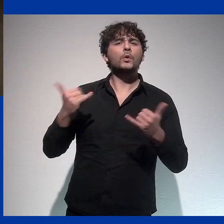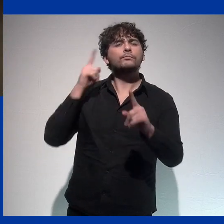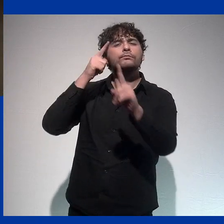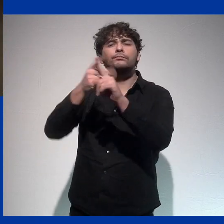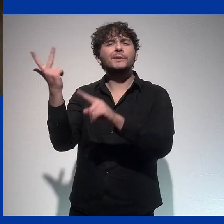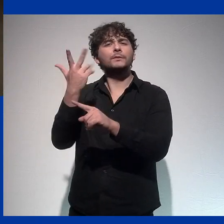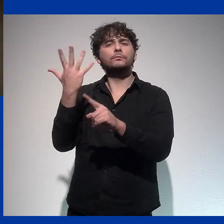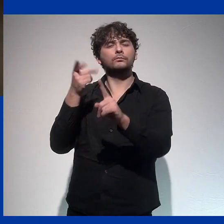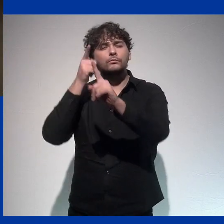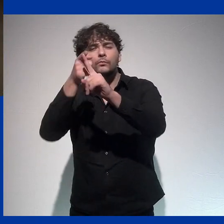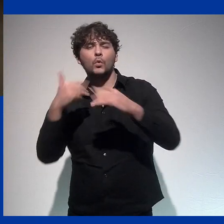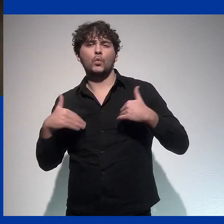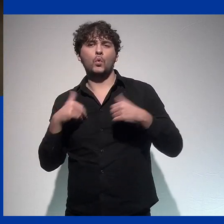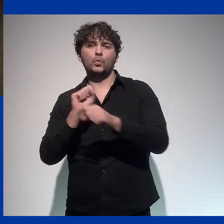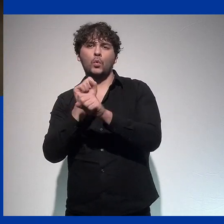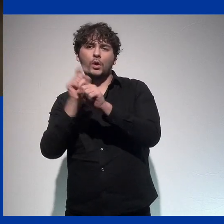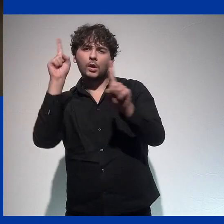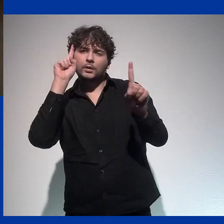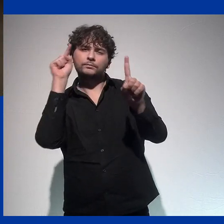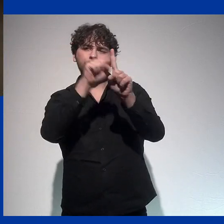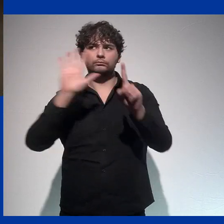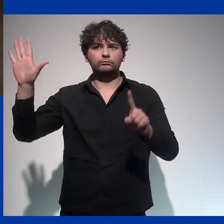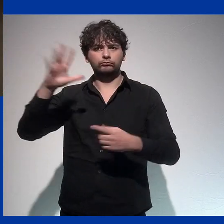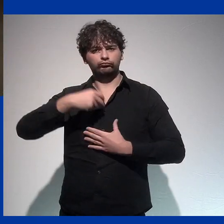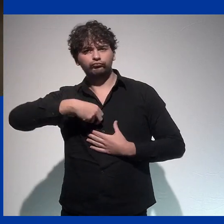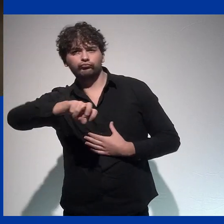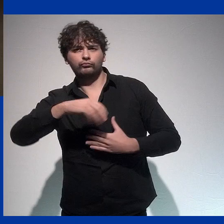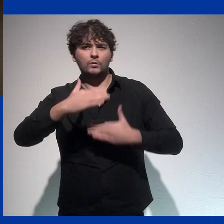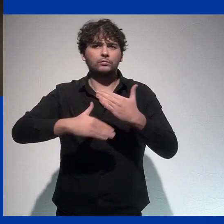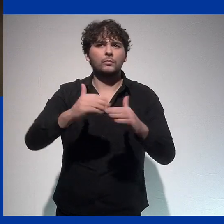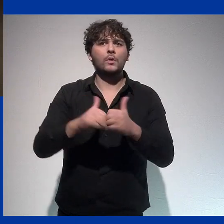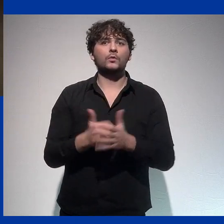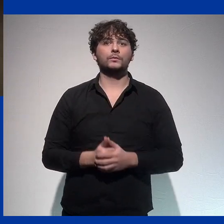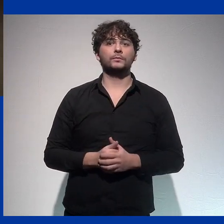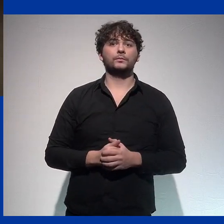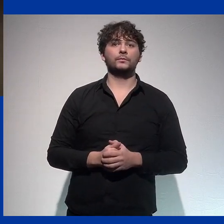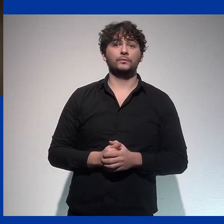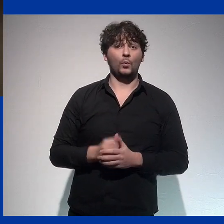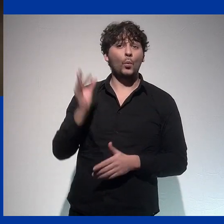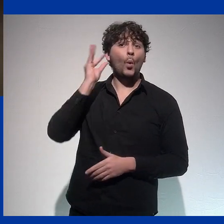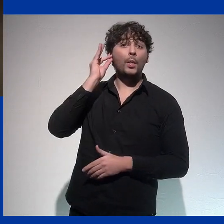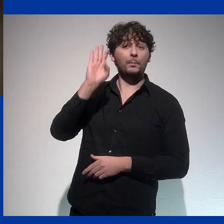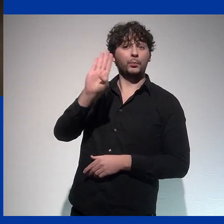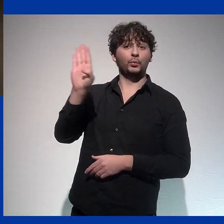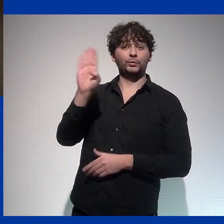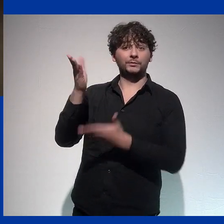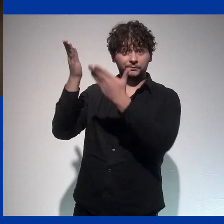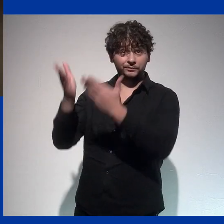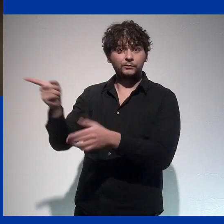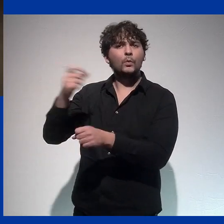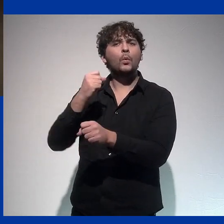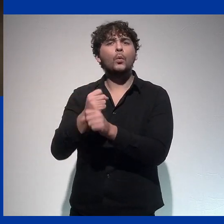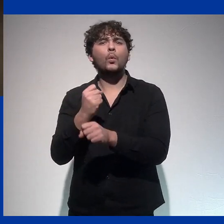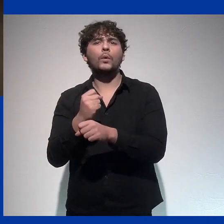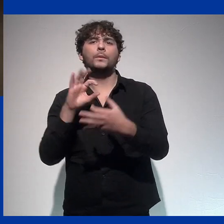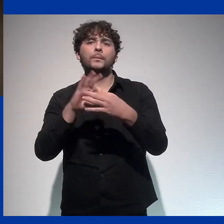Citizens, Women and Youth from Germany. Mrs. Bundszus, with the Council resolution and the Third European Youth Work Convention,